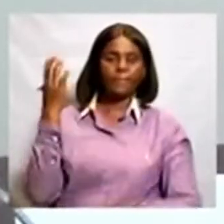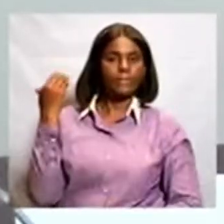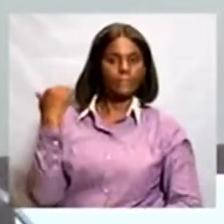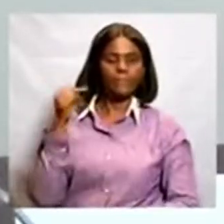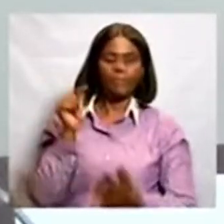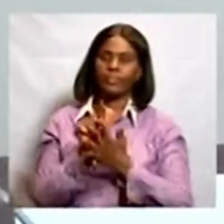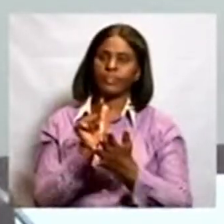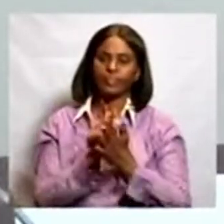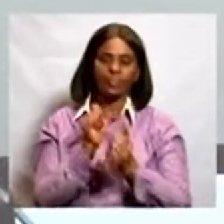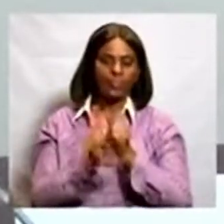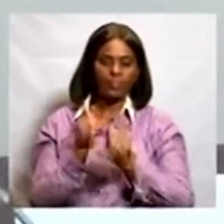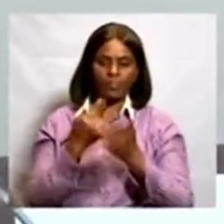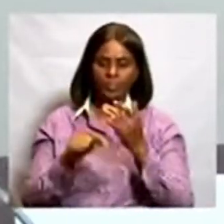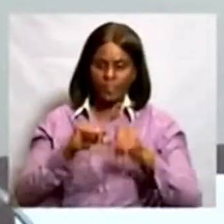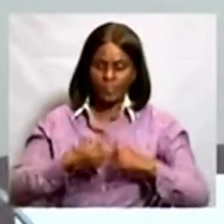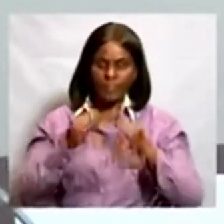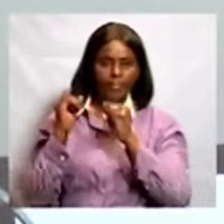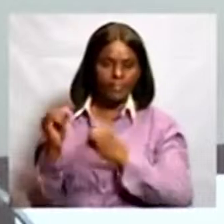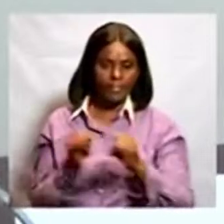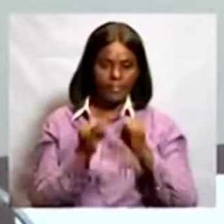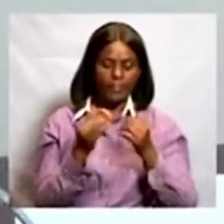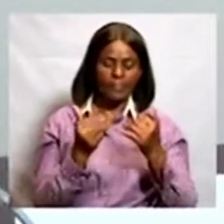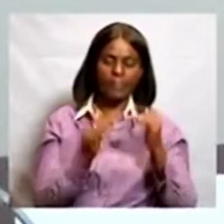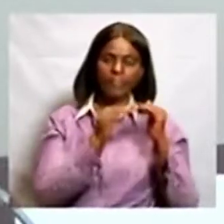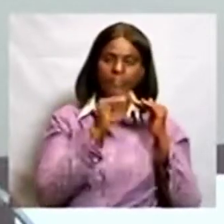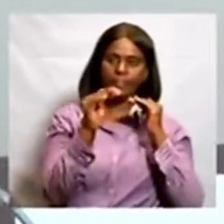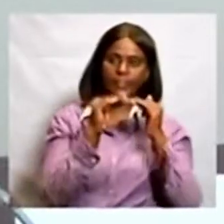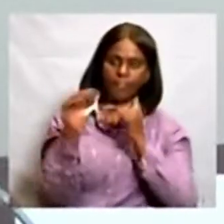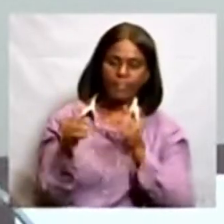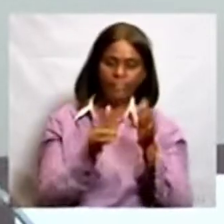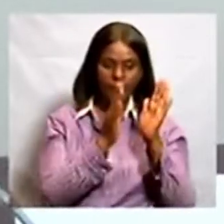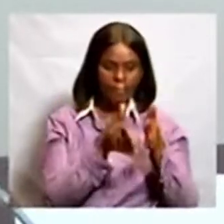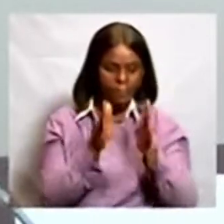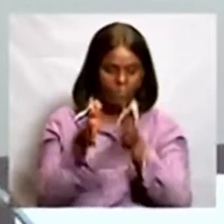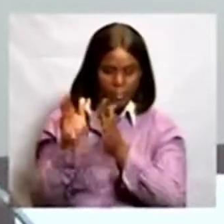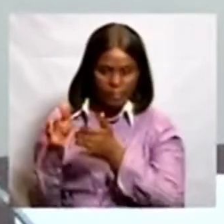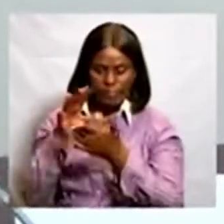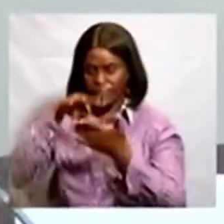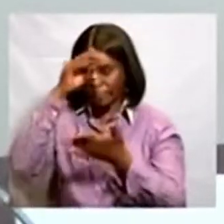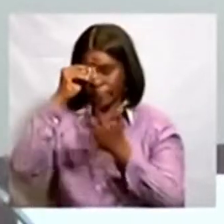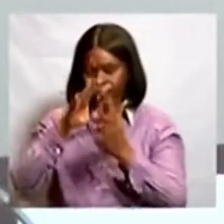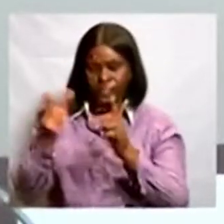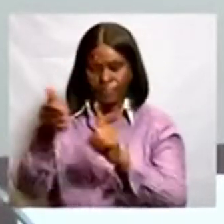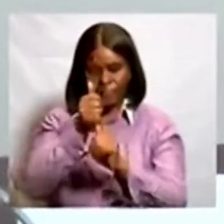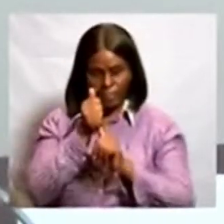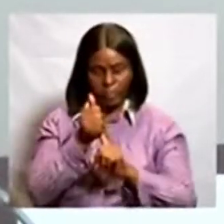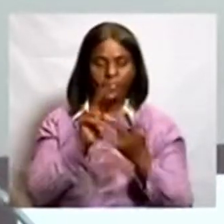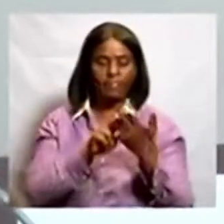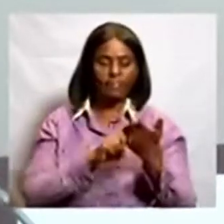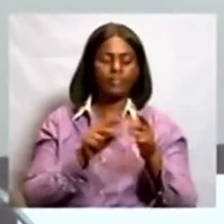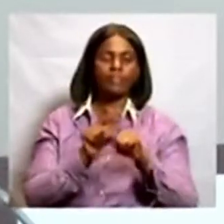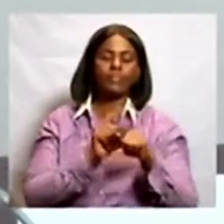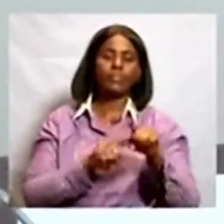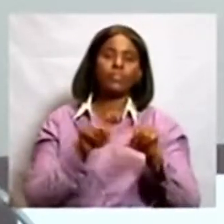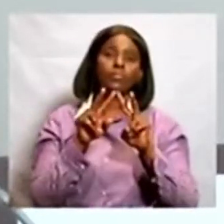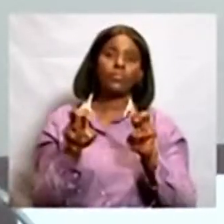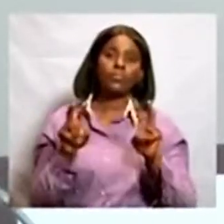act that we are currently implementing, level descriptors, learner achievement records, and also verification.